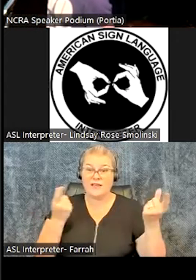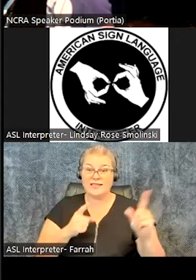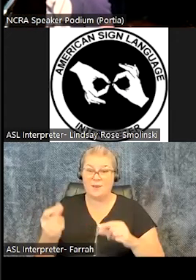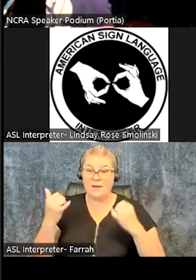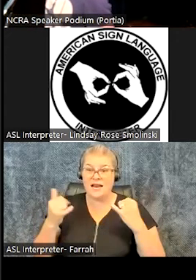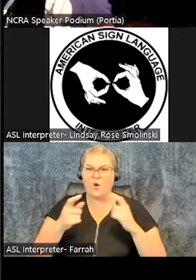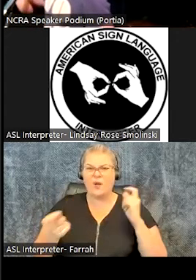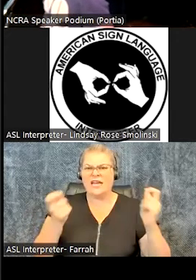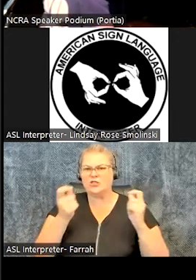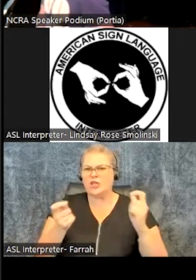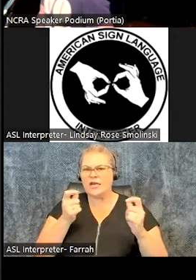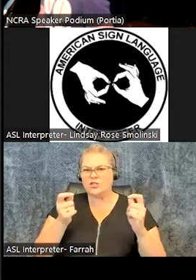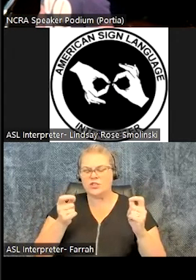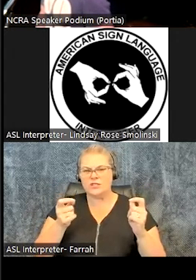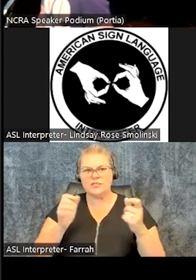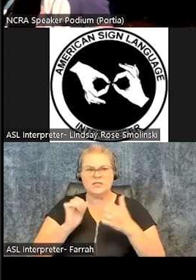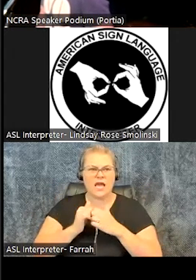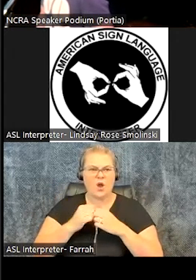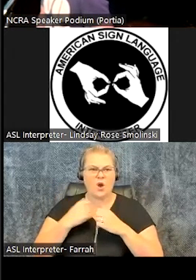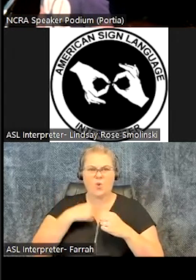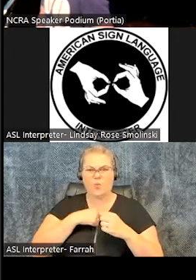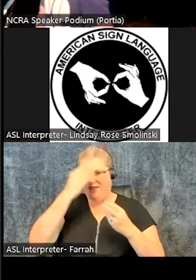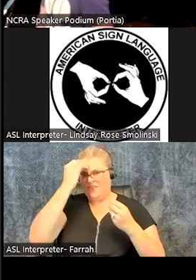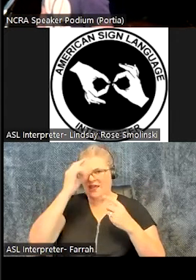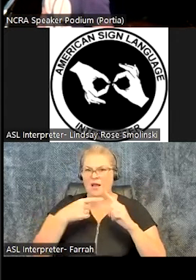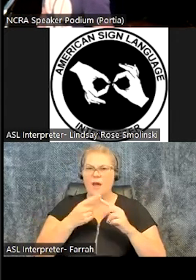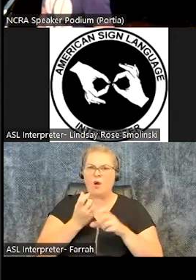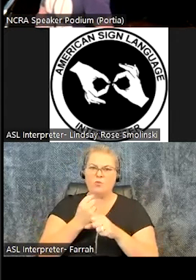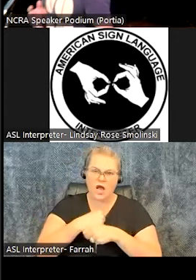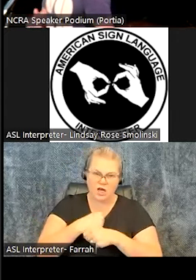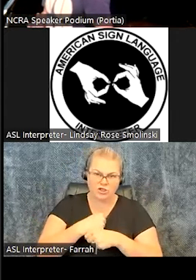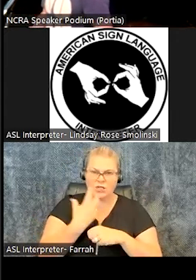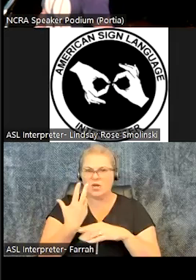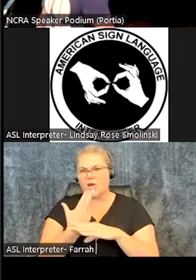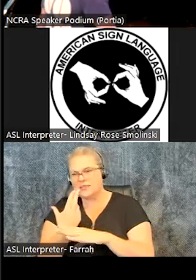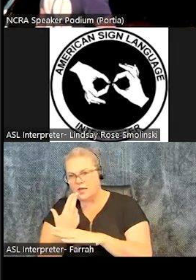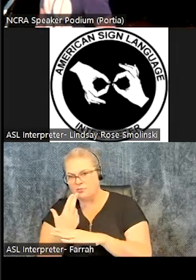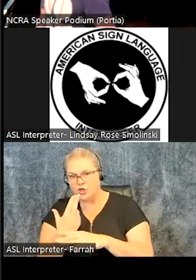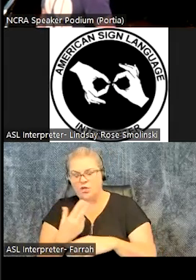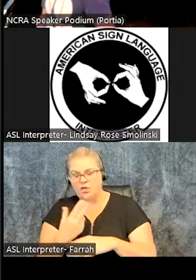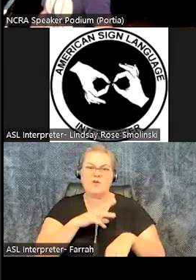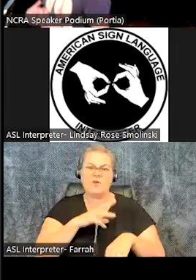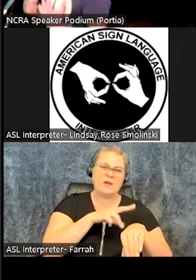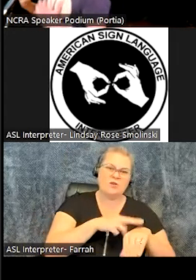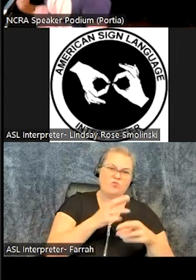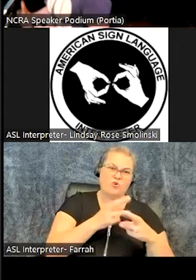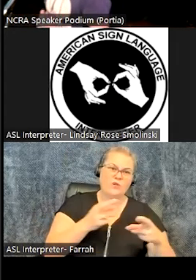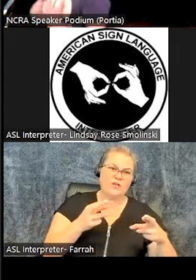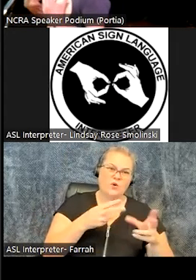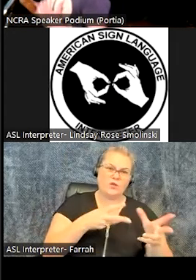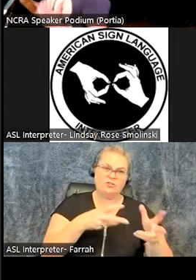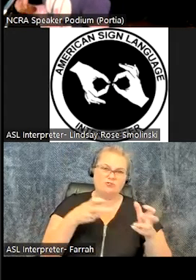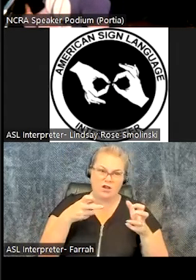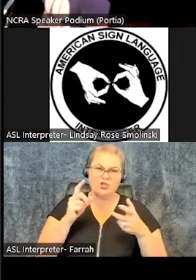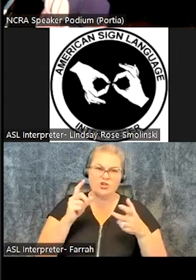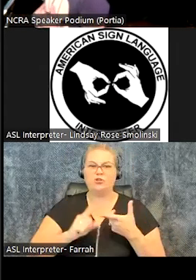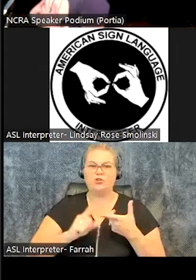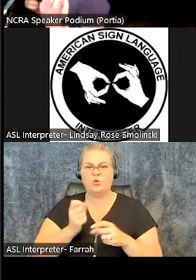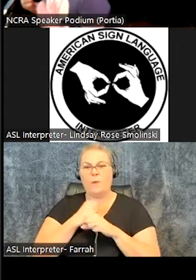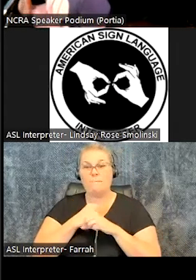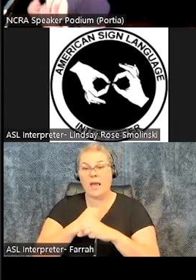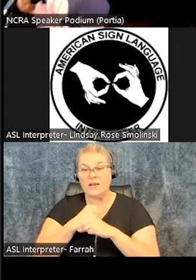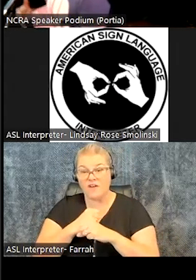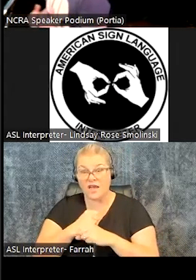of linearly thinking about production and consumption from natural resource extraction to manufacturing